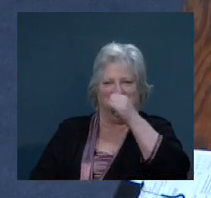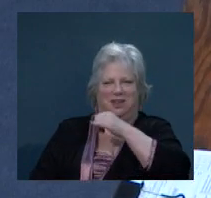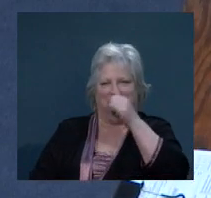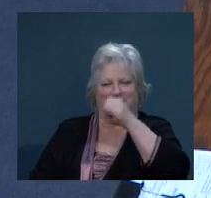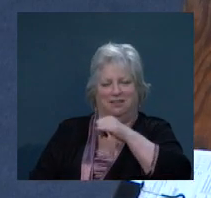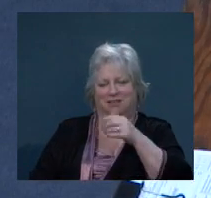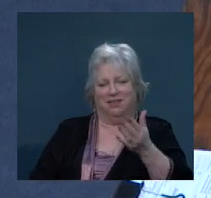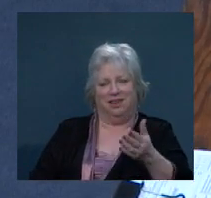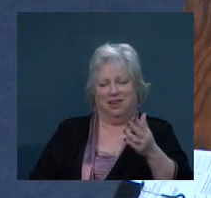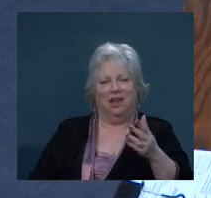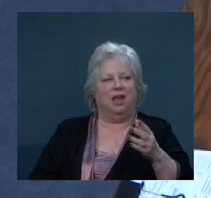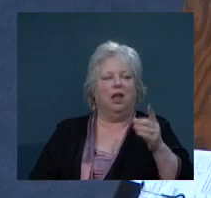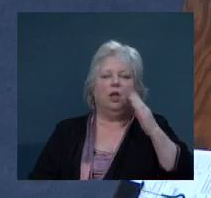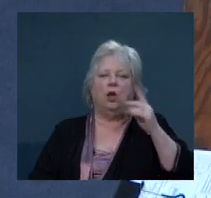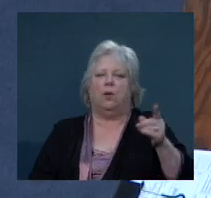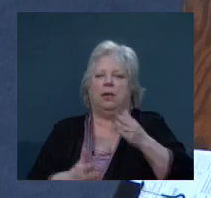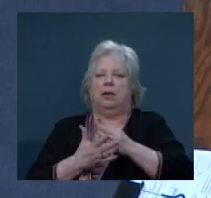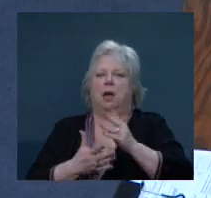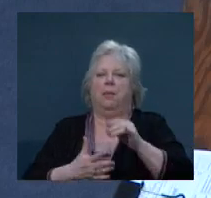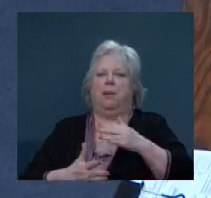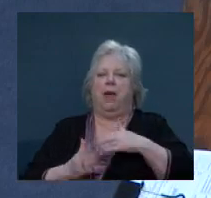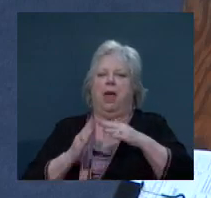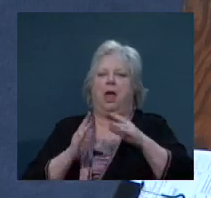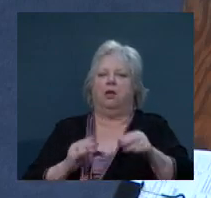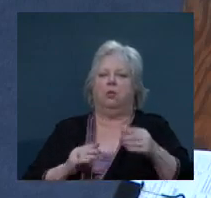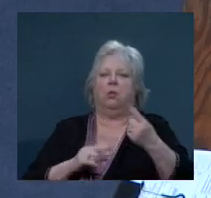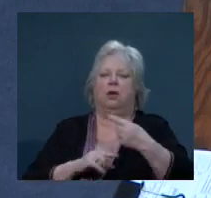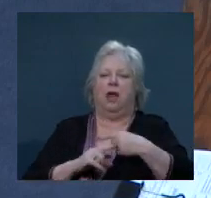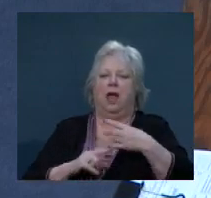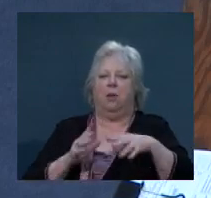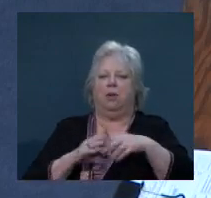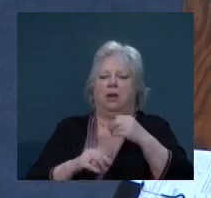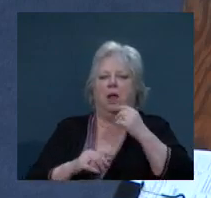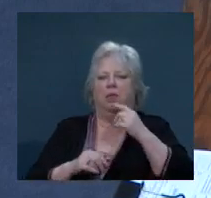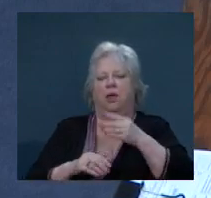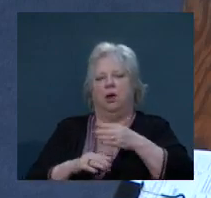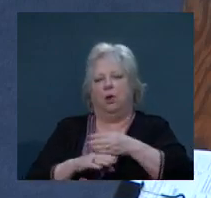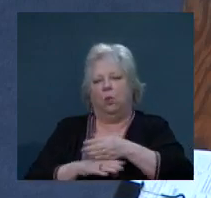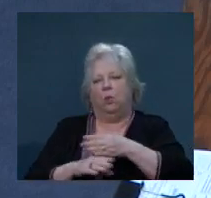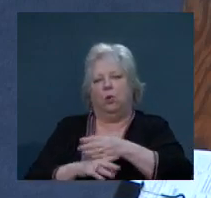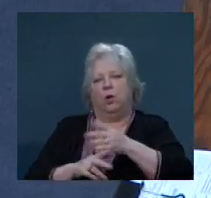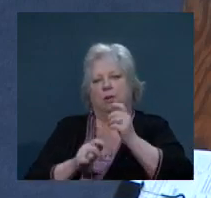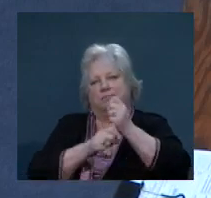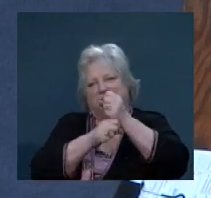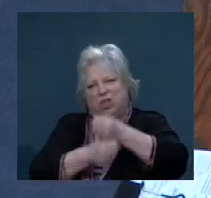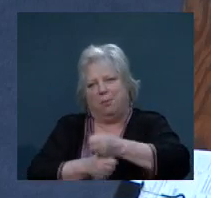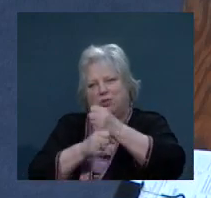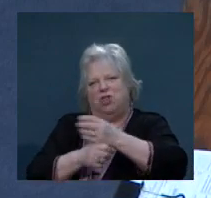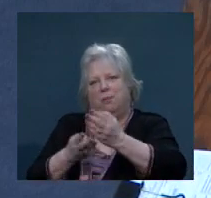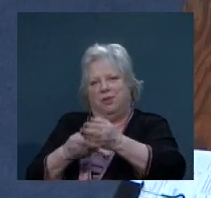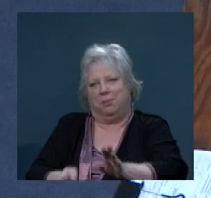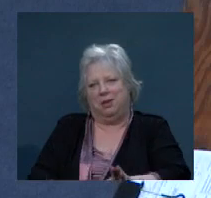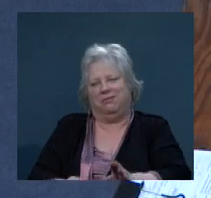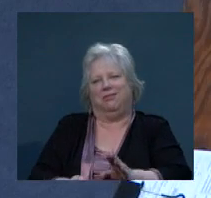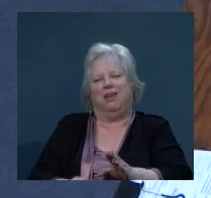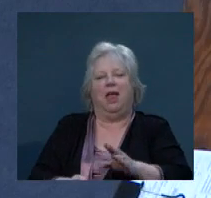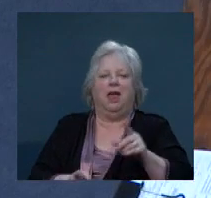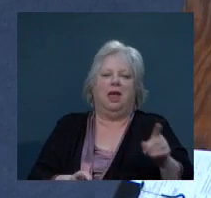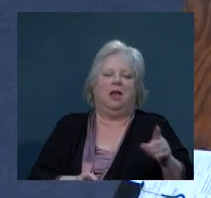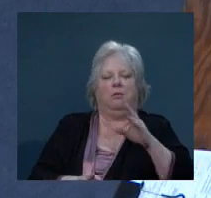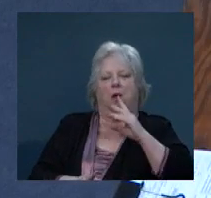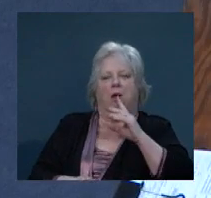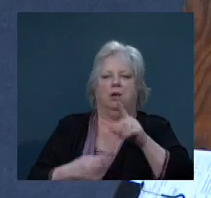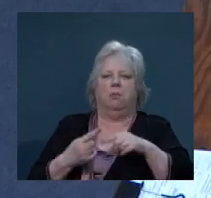ridiculous. He stopped by my house one day. I was out there splitting wood. And he was talking about how he